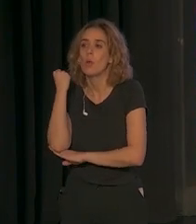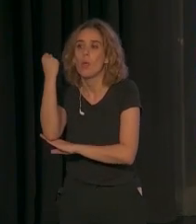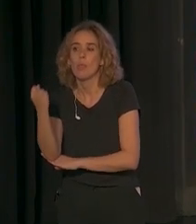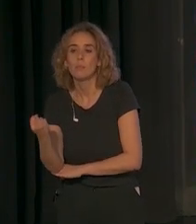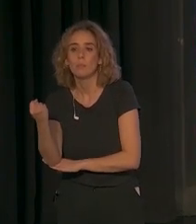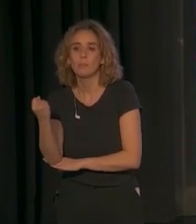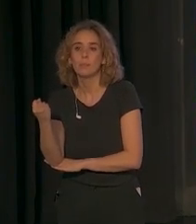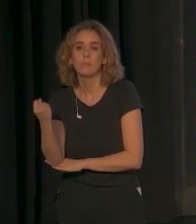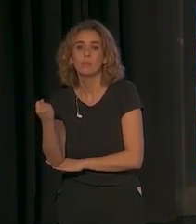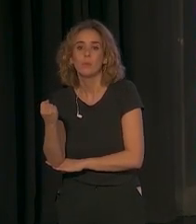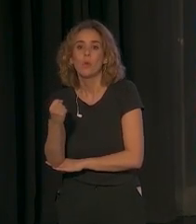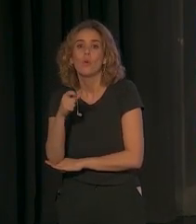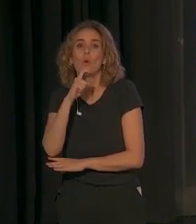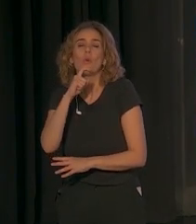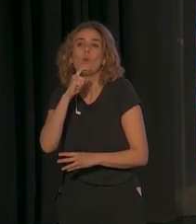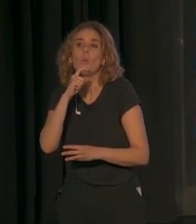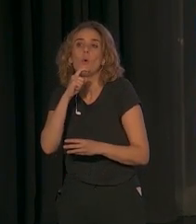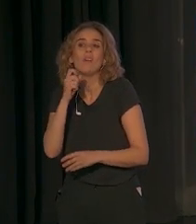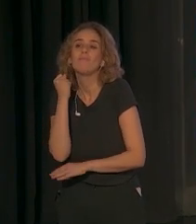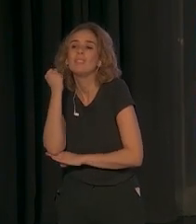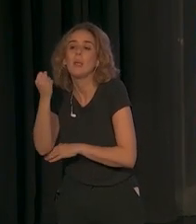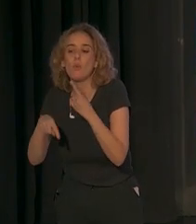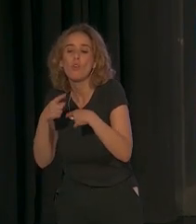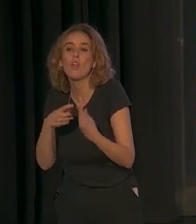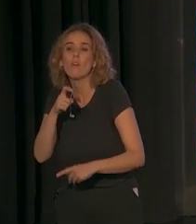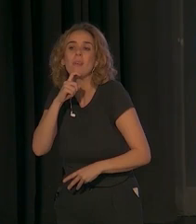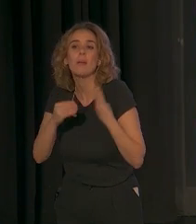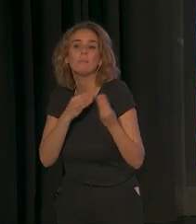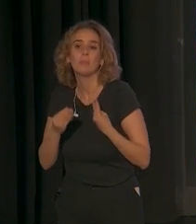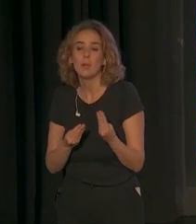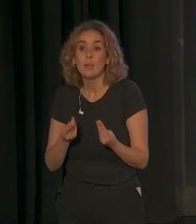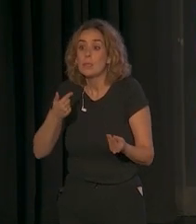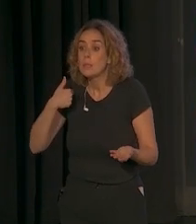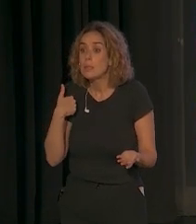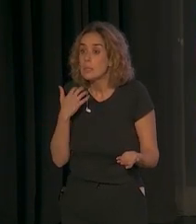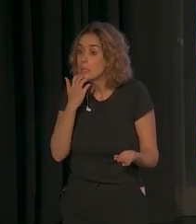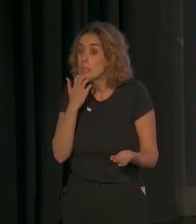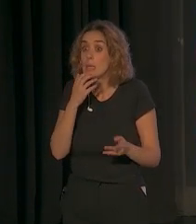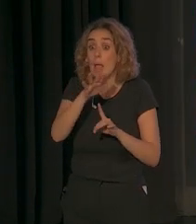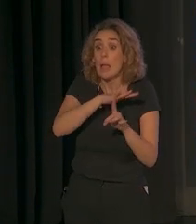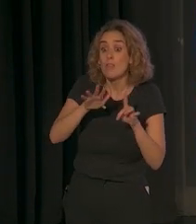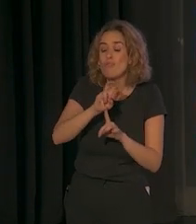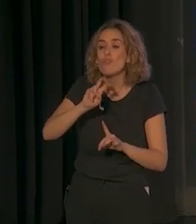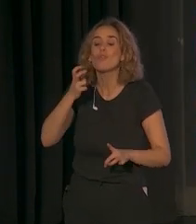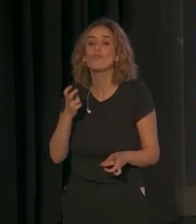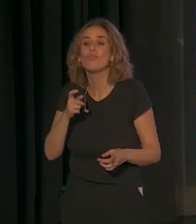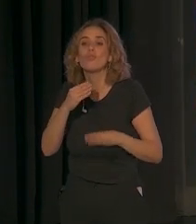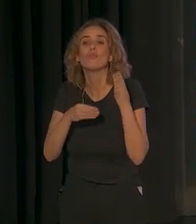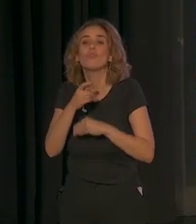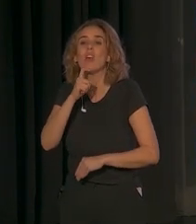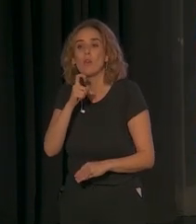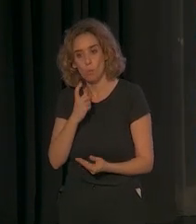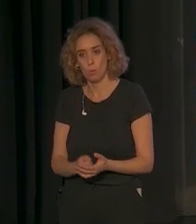can we support them? How do we provide that support to the family? If we are